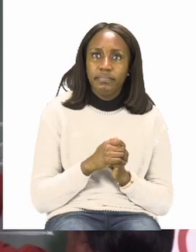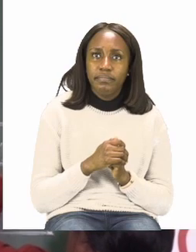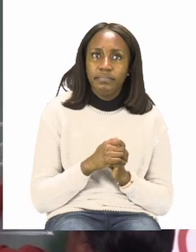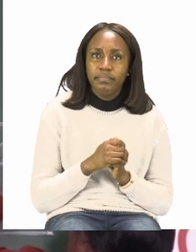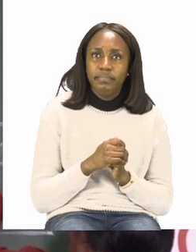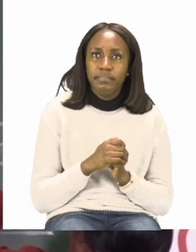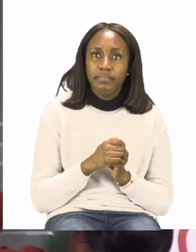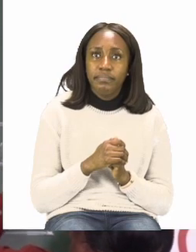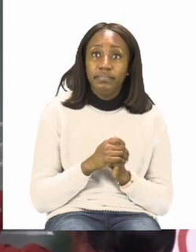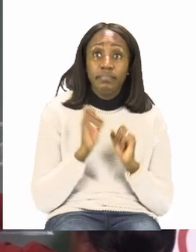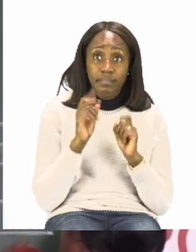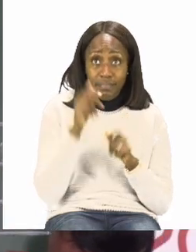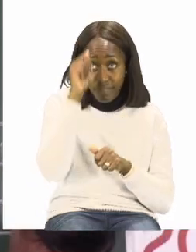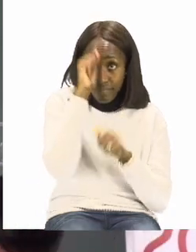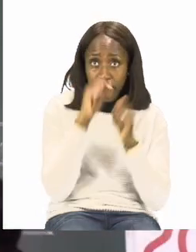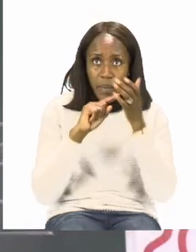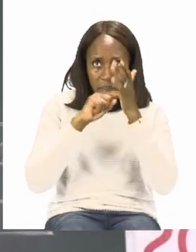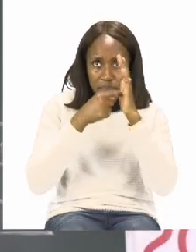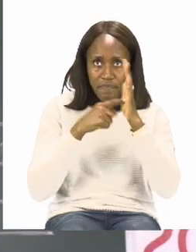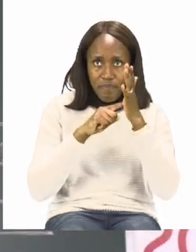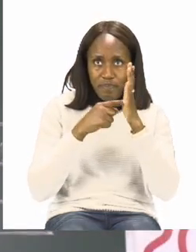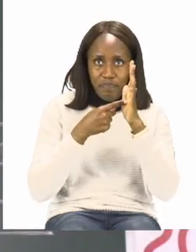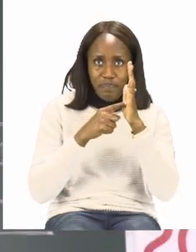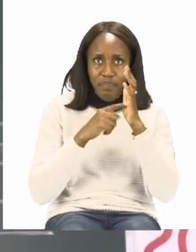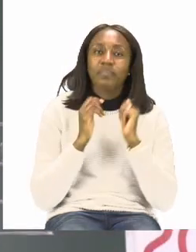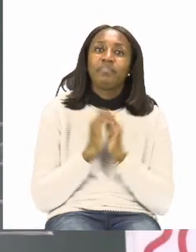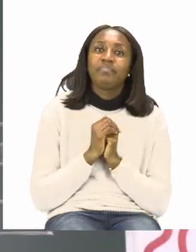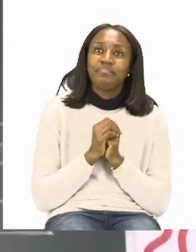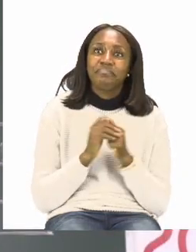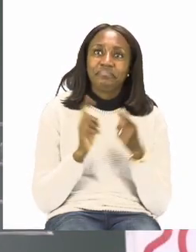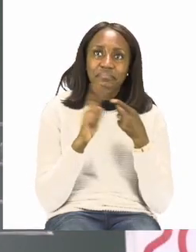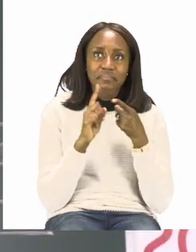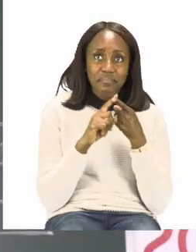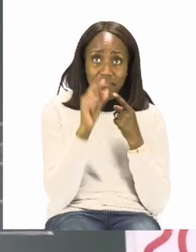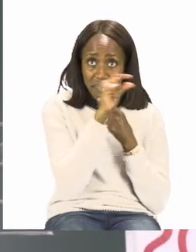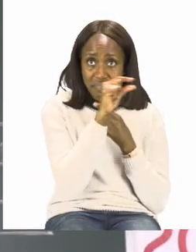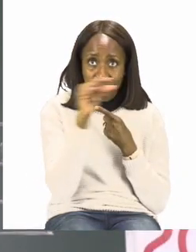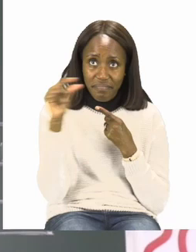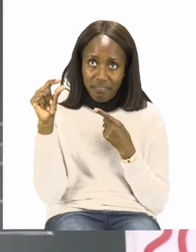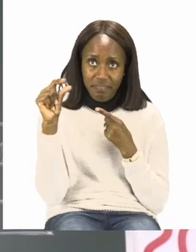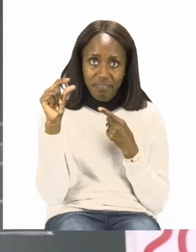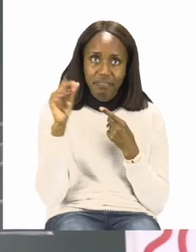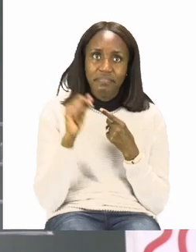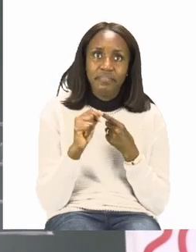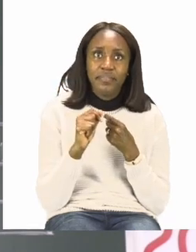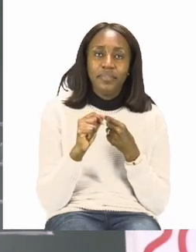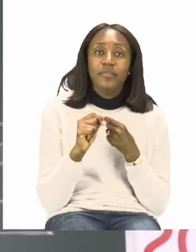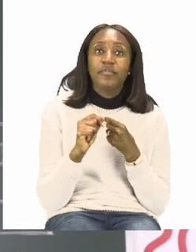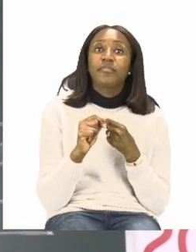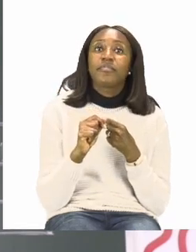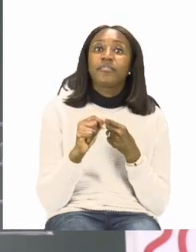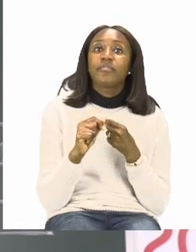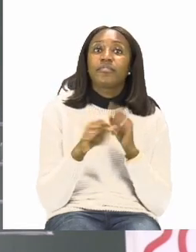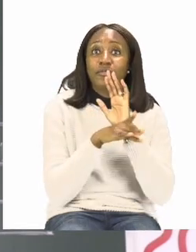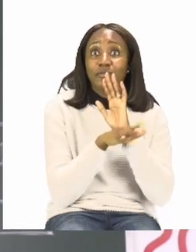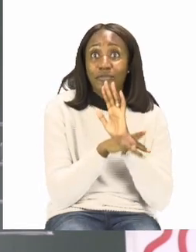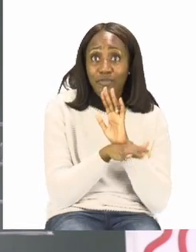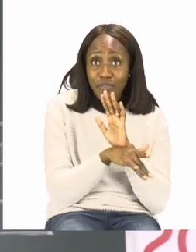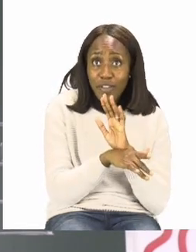Don't forget your full stop. So that is the first instruction, to get your fruits,